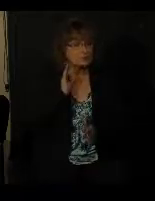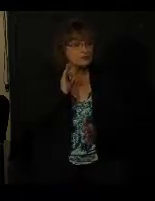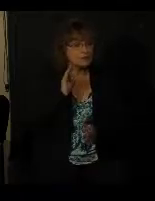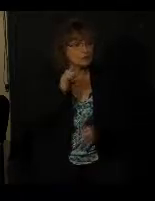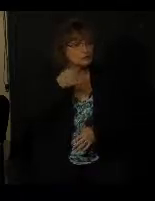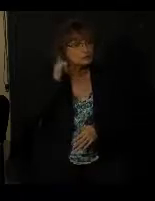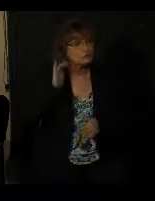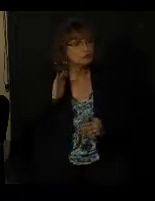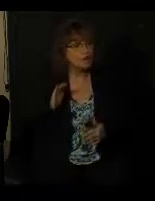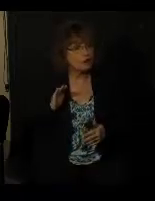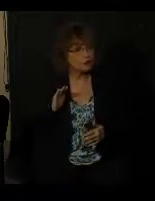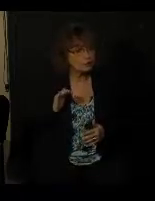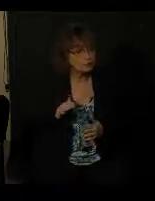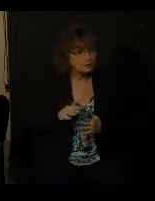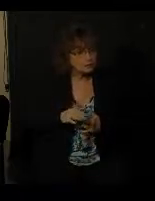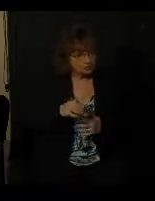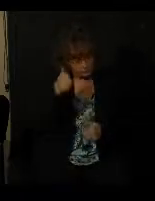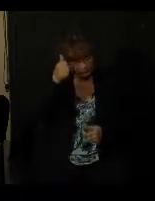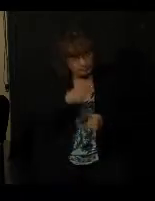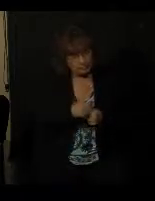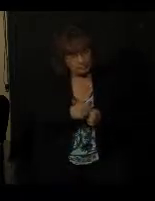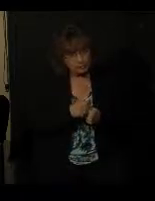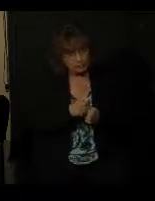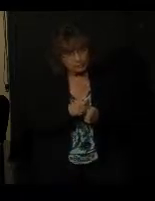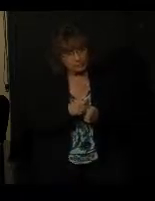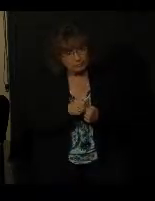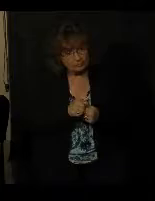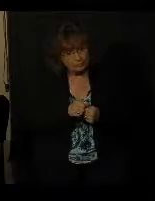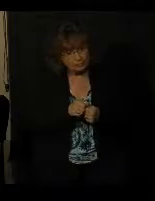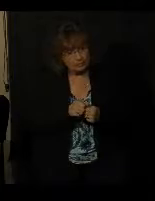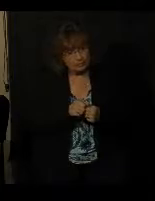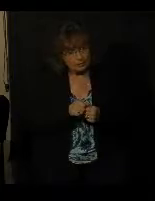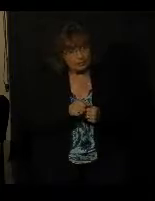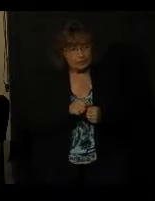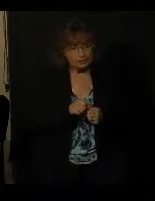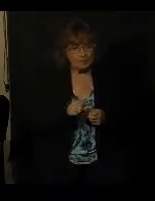like thee, O Lord, none beside thee."